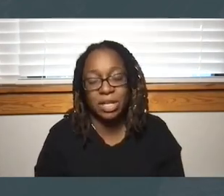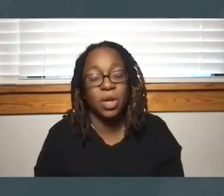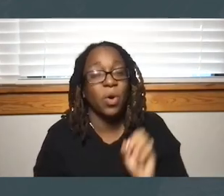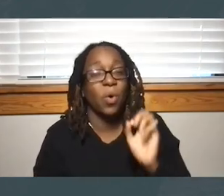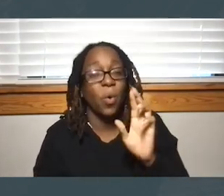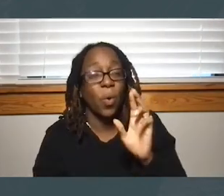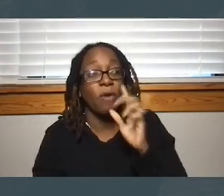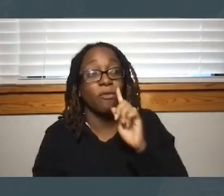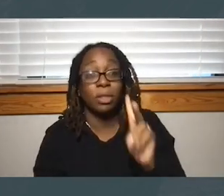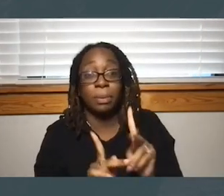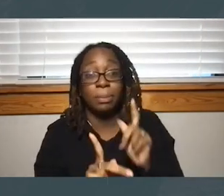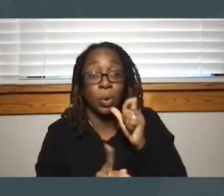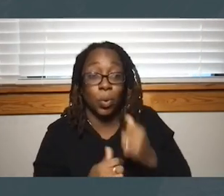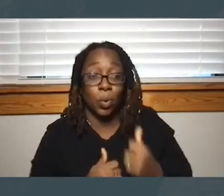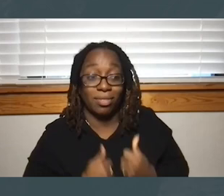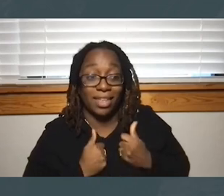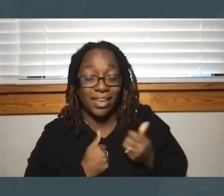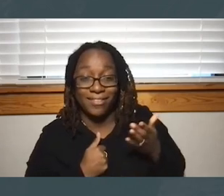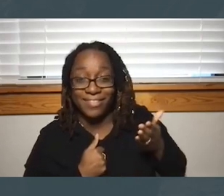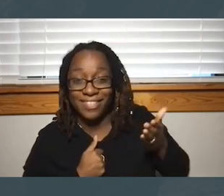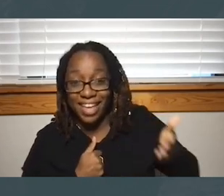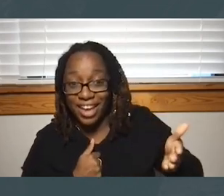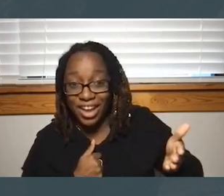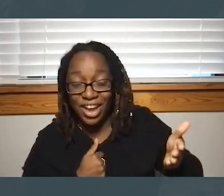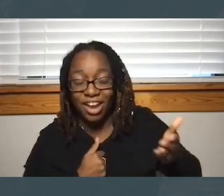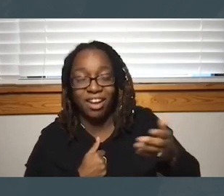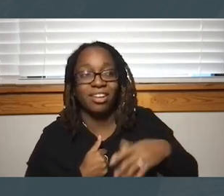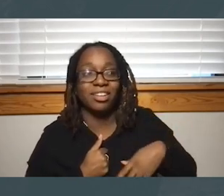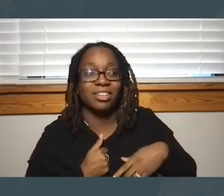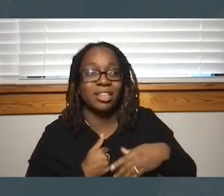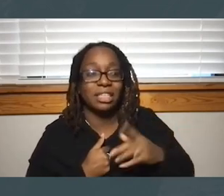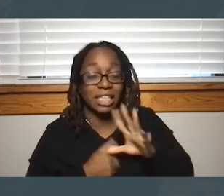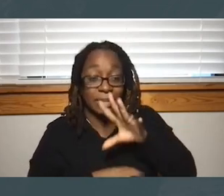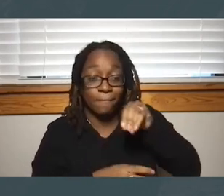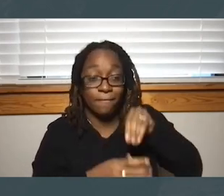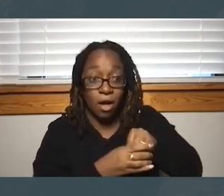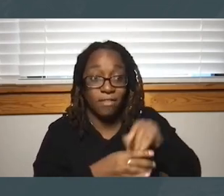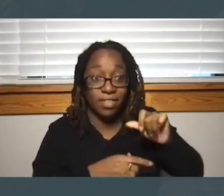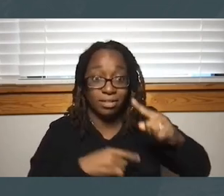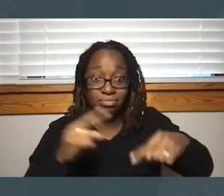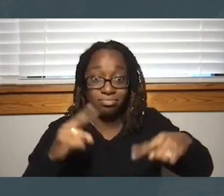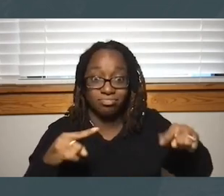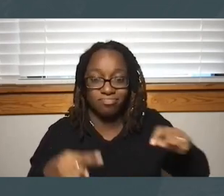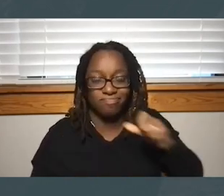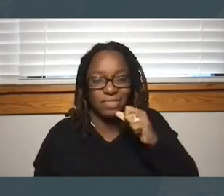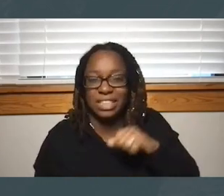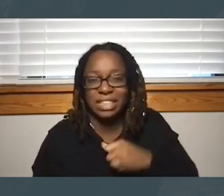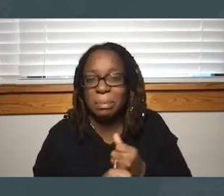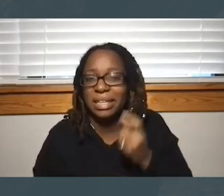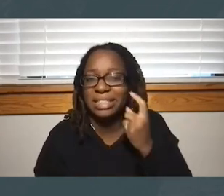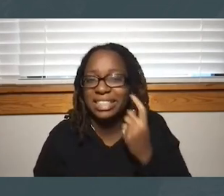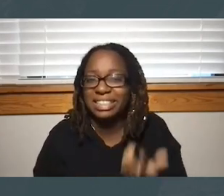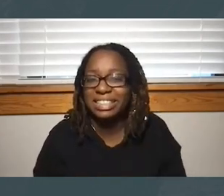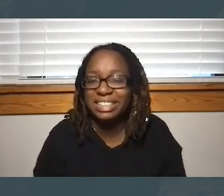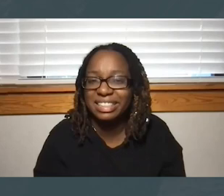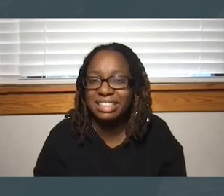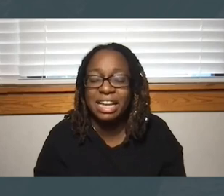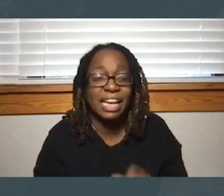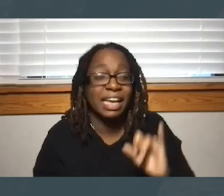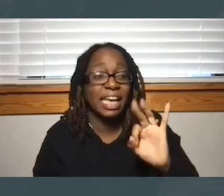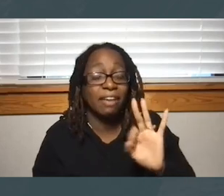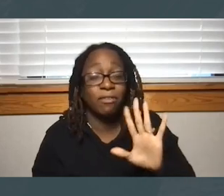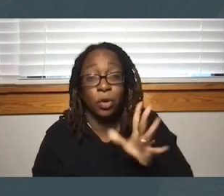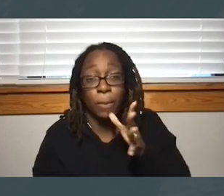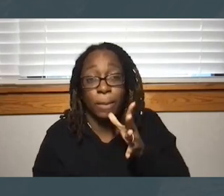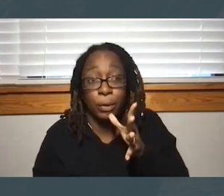the people part of this diaspora. What if your mother is one nationality and you, the